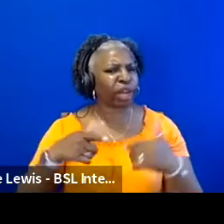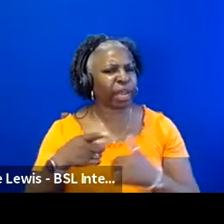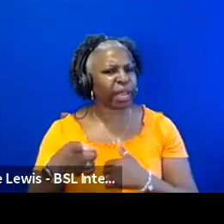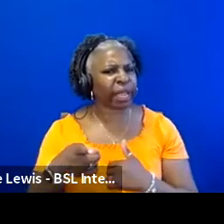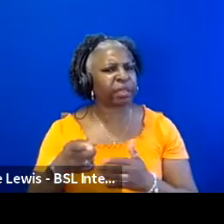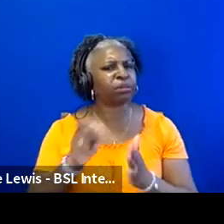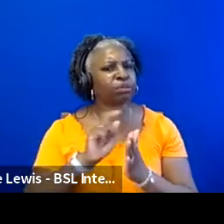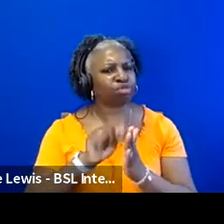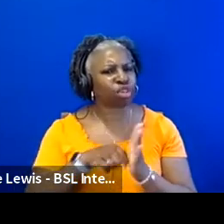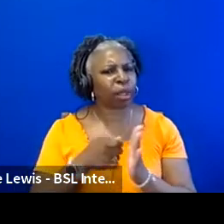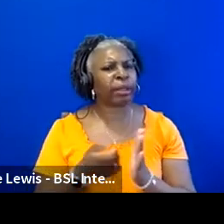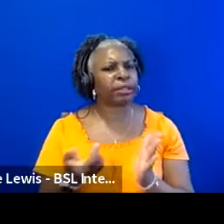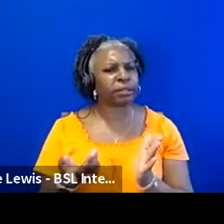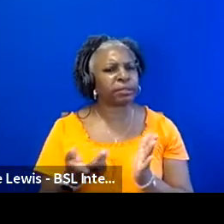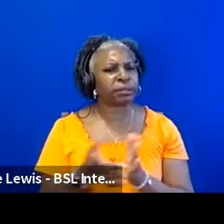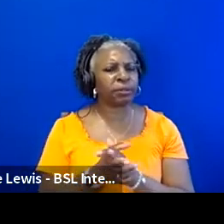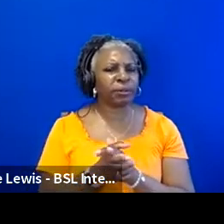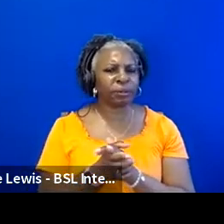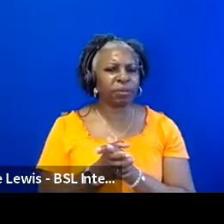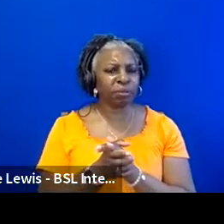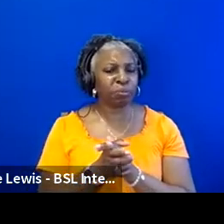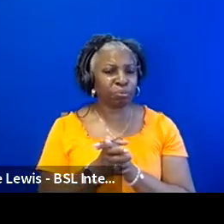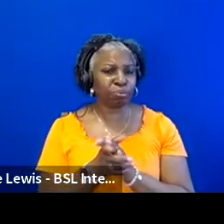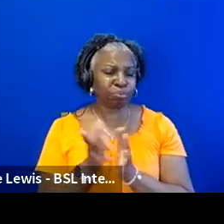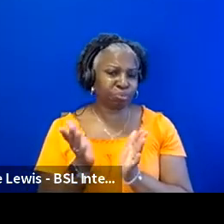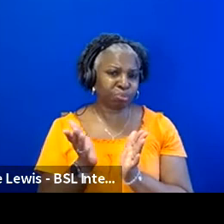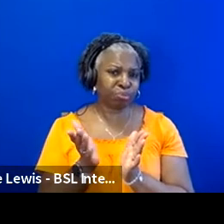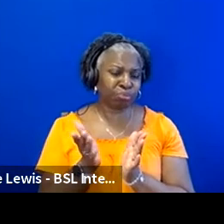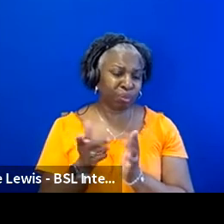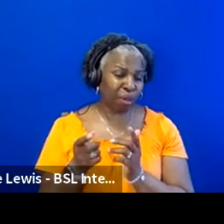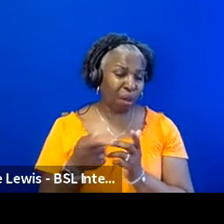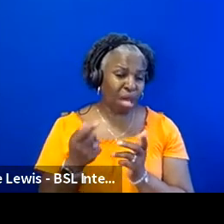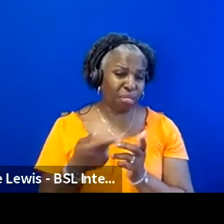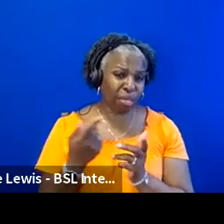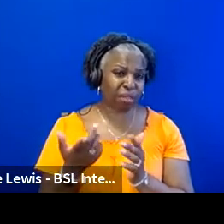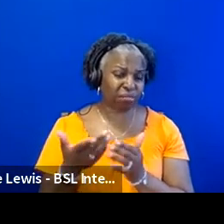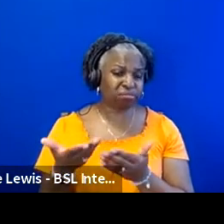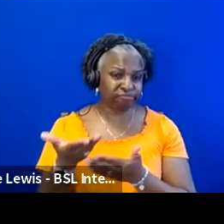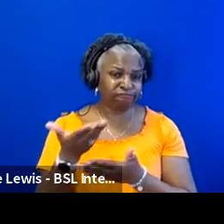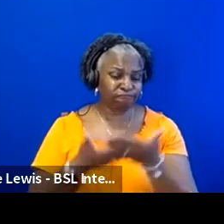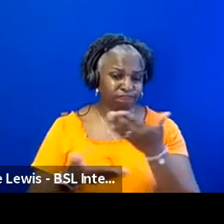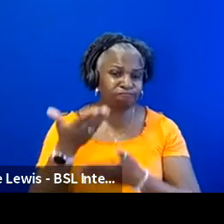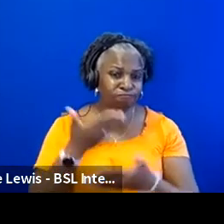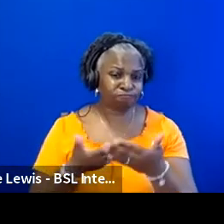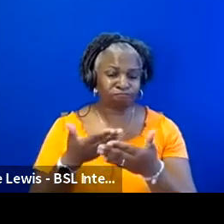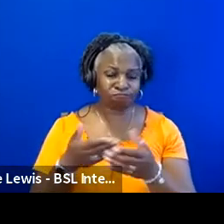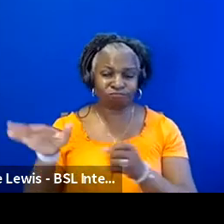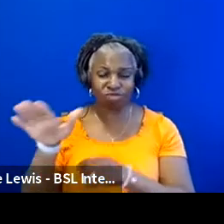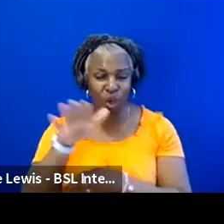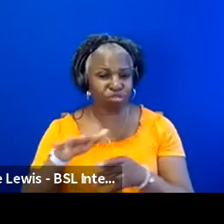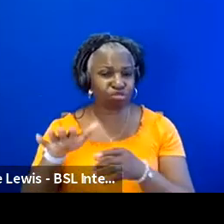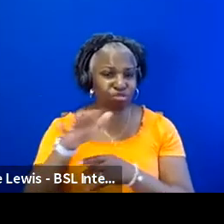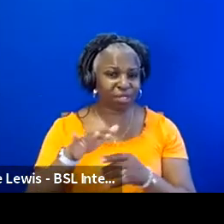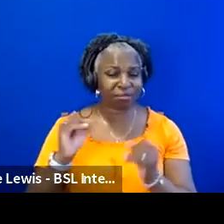on Lebanese women in journalism. But generally, yes, there are other stories and other countries and other